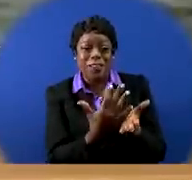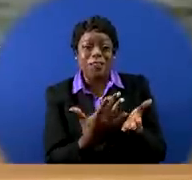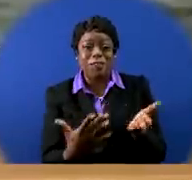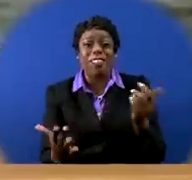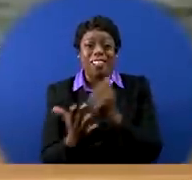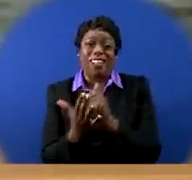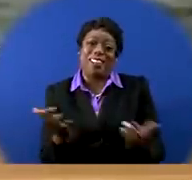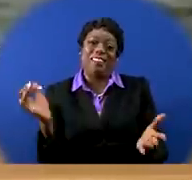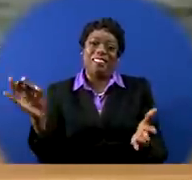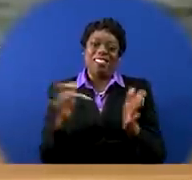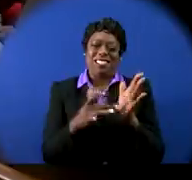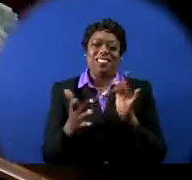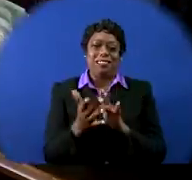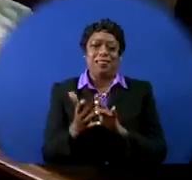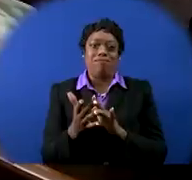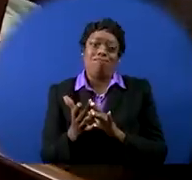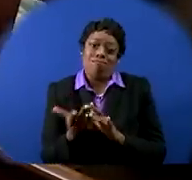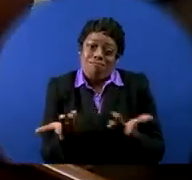Jesus.